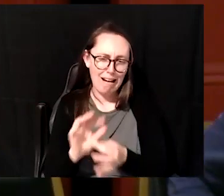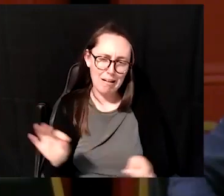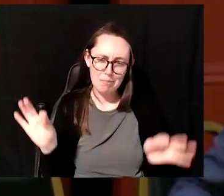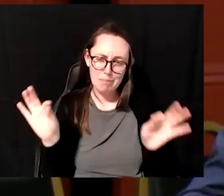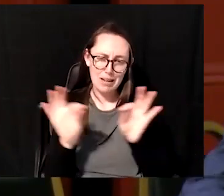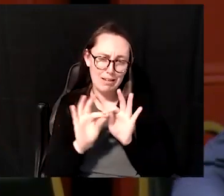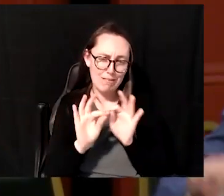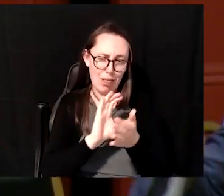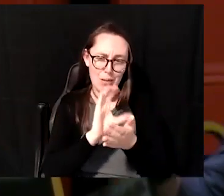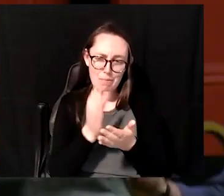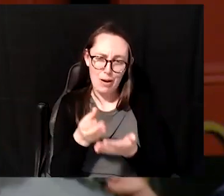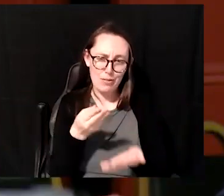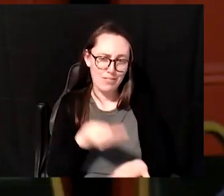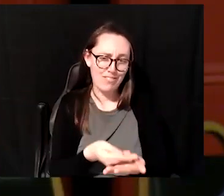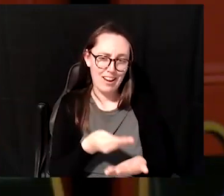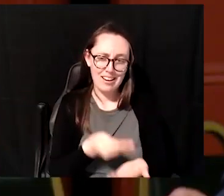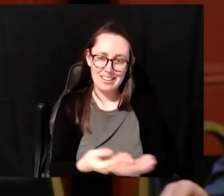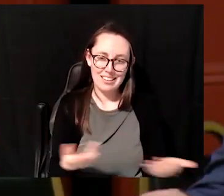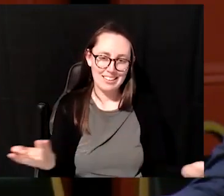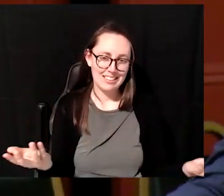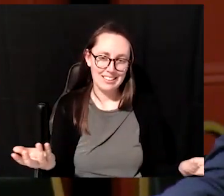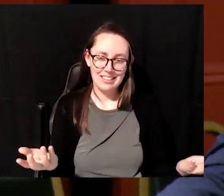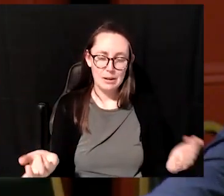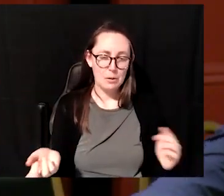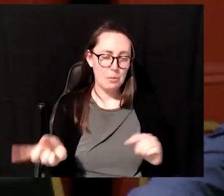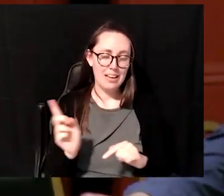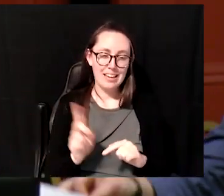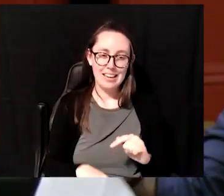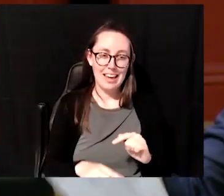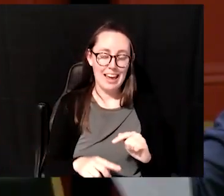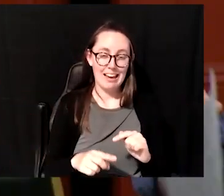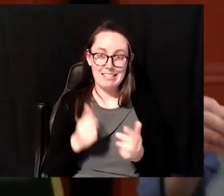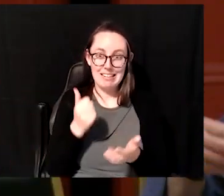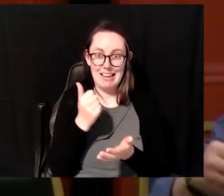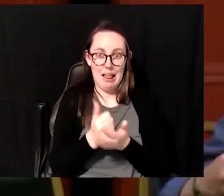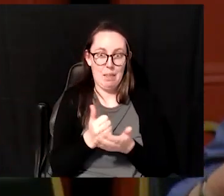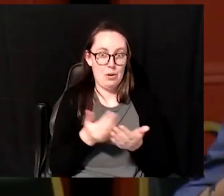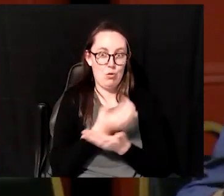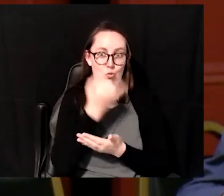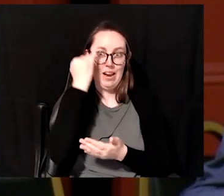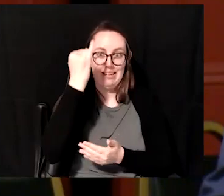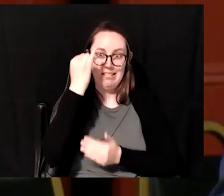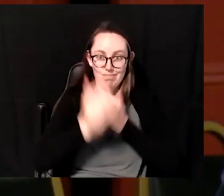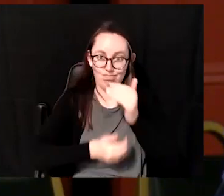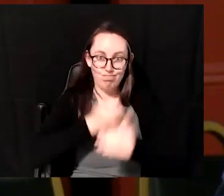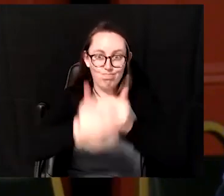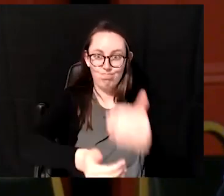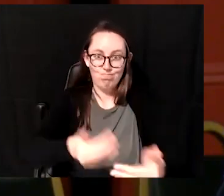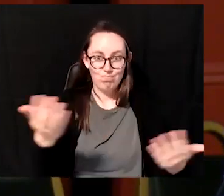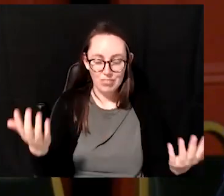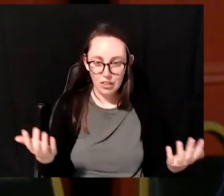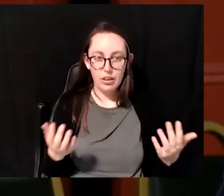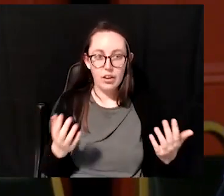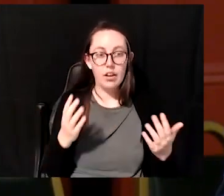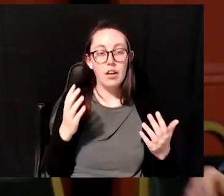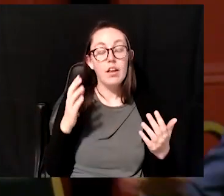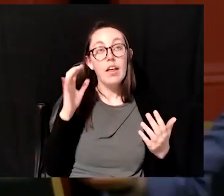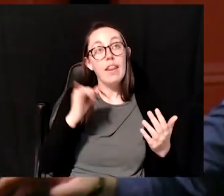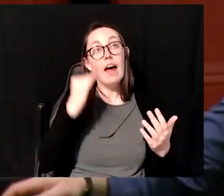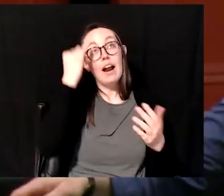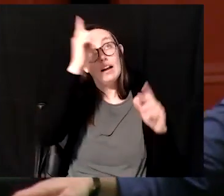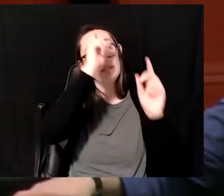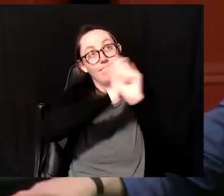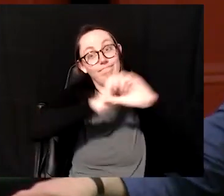sustainable amount of weight sustainable way to move things forward the idea of building capacity and building infrastructure